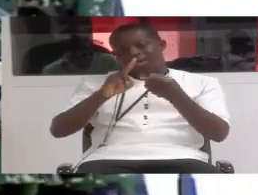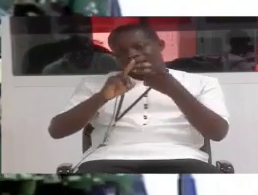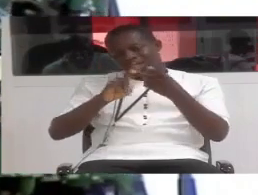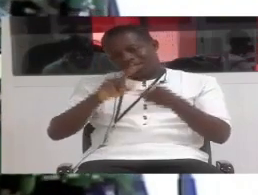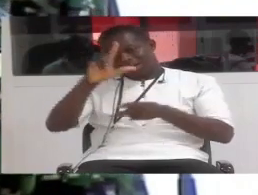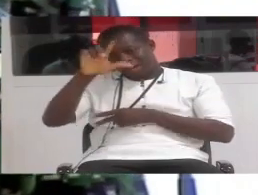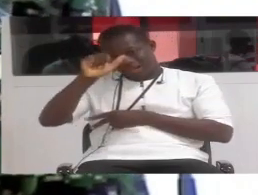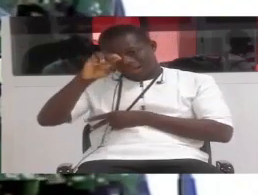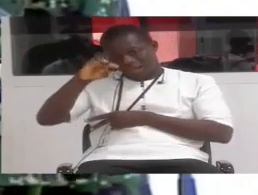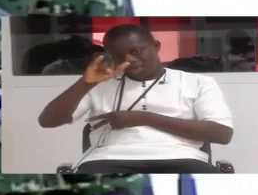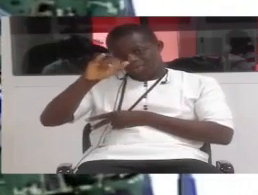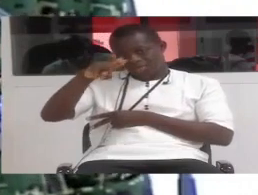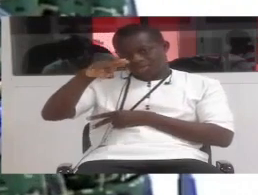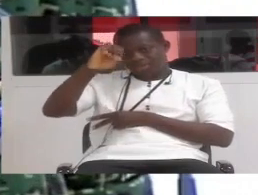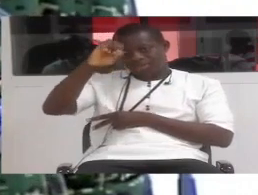Lamine Sambou.